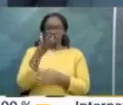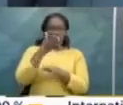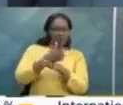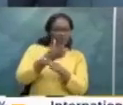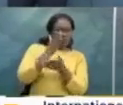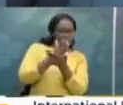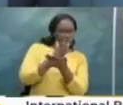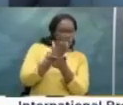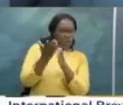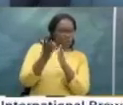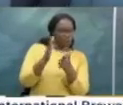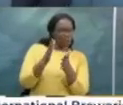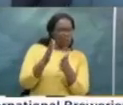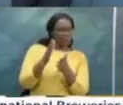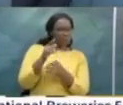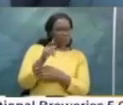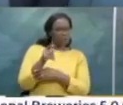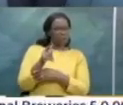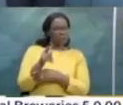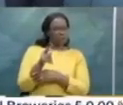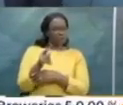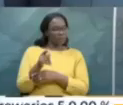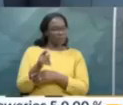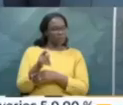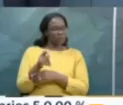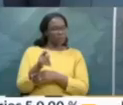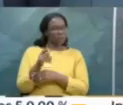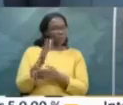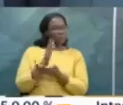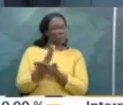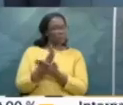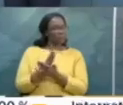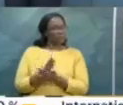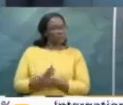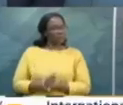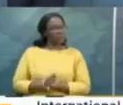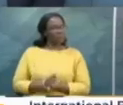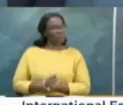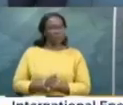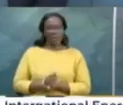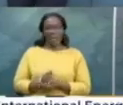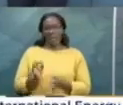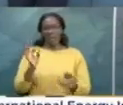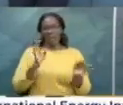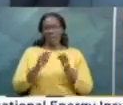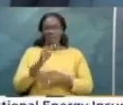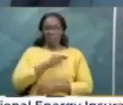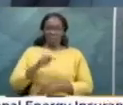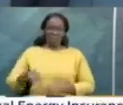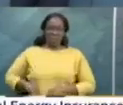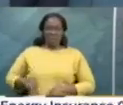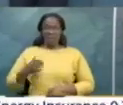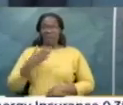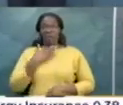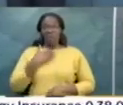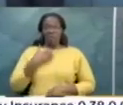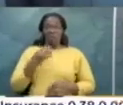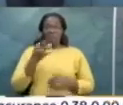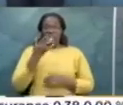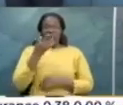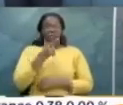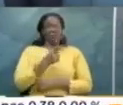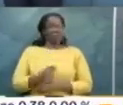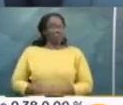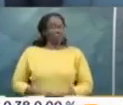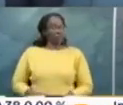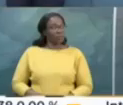or is it a model, or is it for real? Well, our model today is going to taste it for us, I'm pretty sure. For us, we'll definitely try it afterwards. Yes, yes, yes.